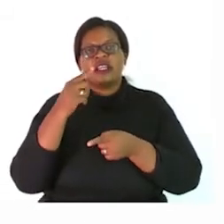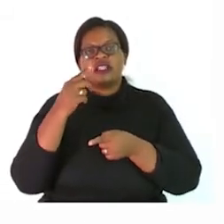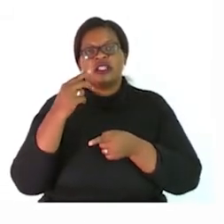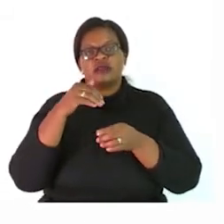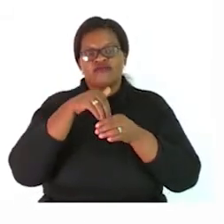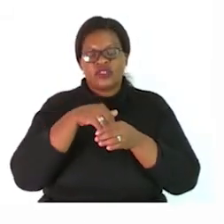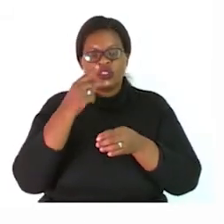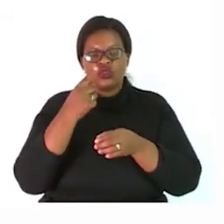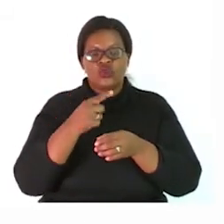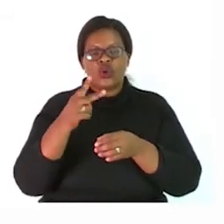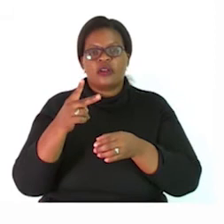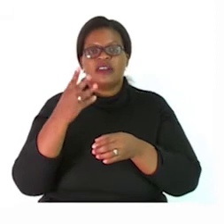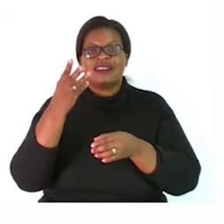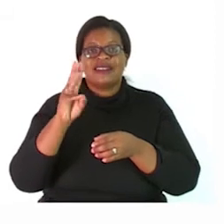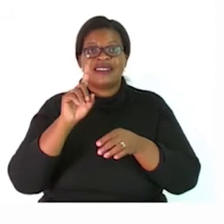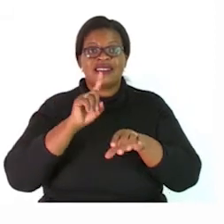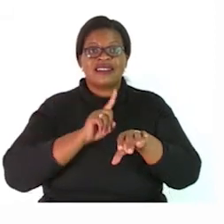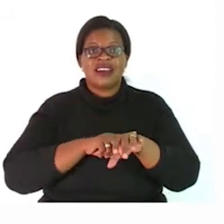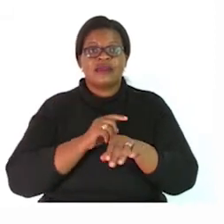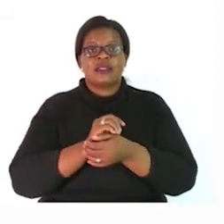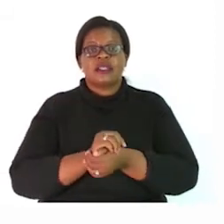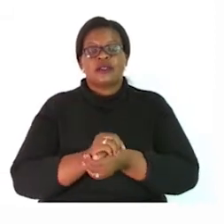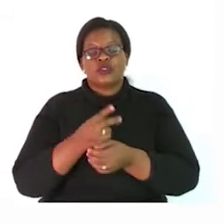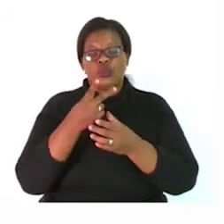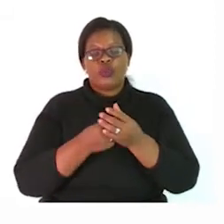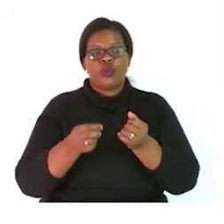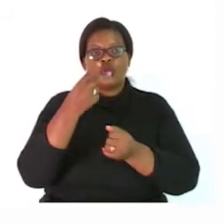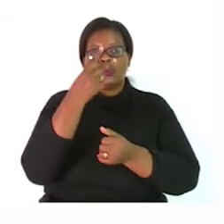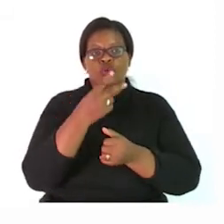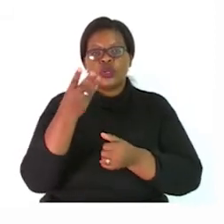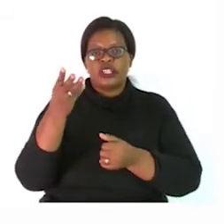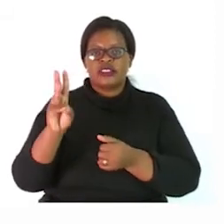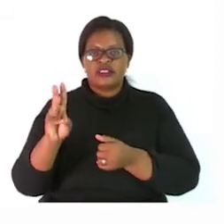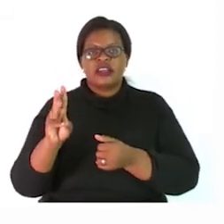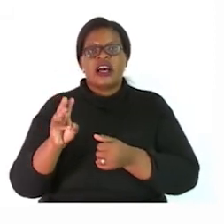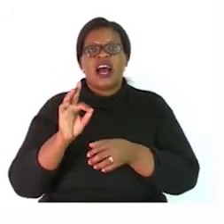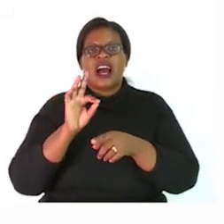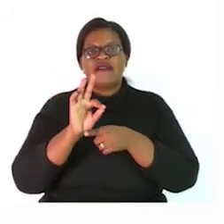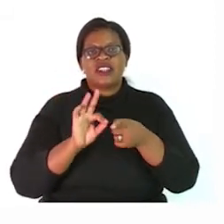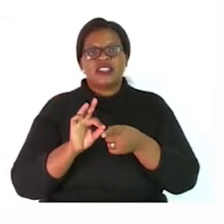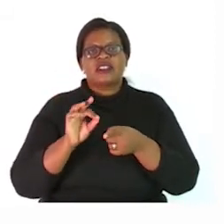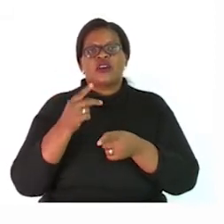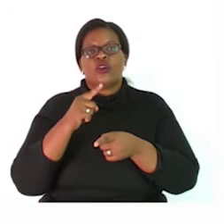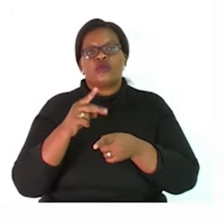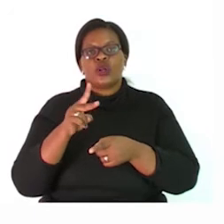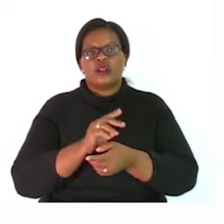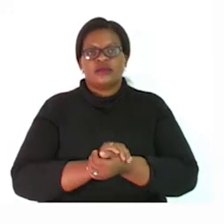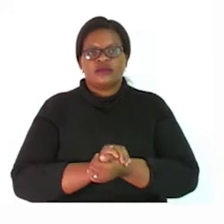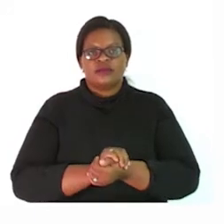6 times. So both 2 and 6 are factors of 12.